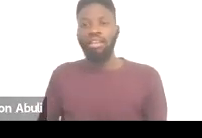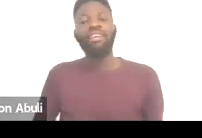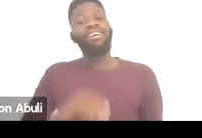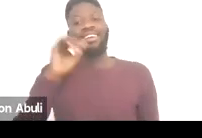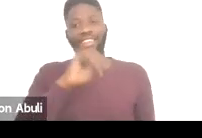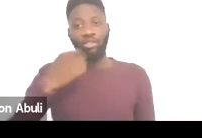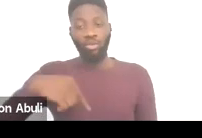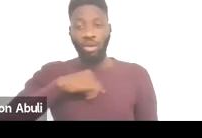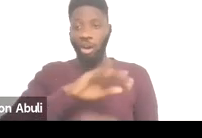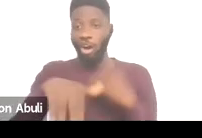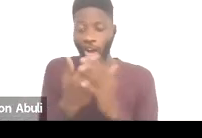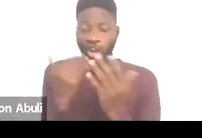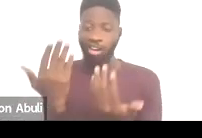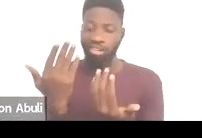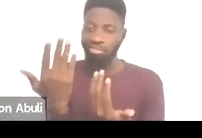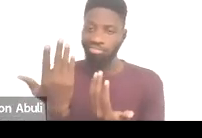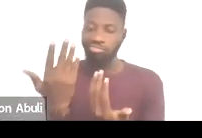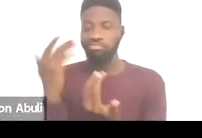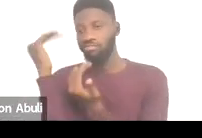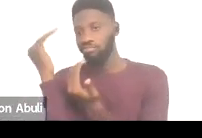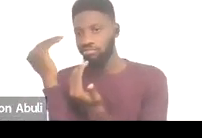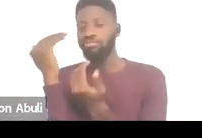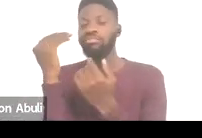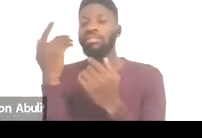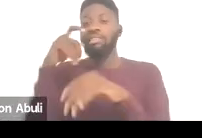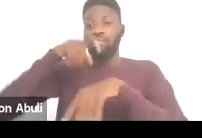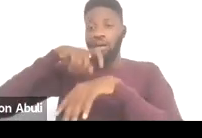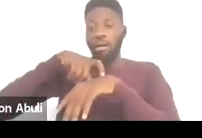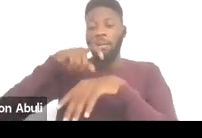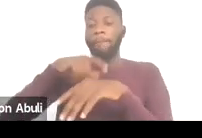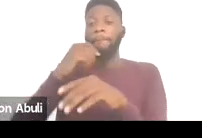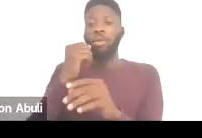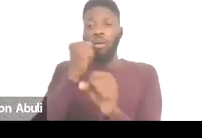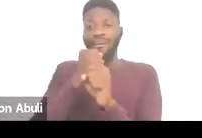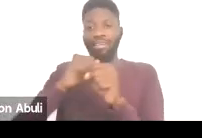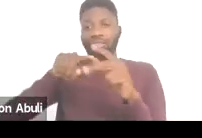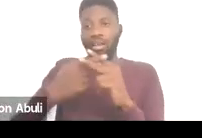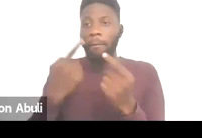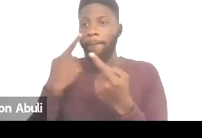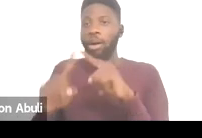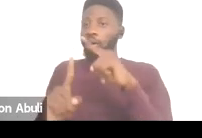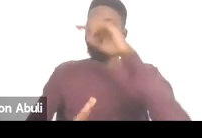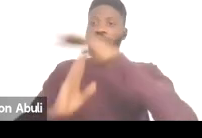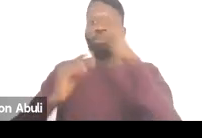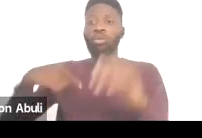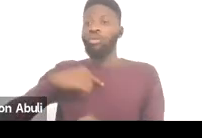all anticipate entering the world of work, but for the most part, we never